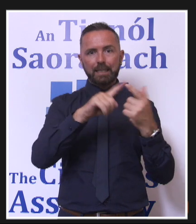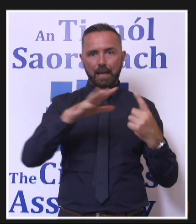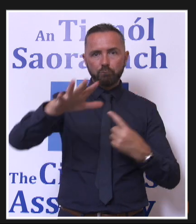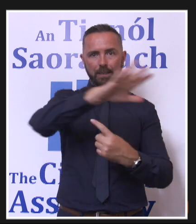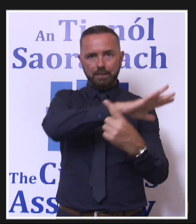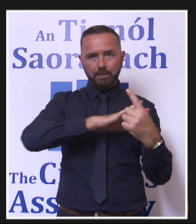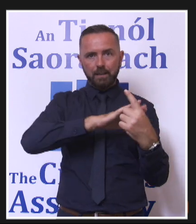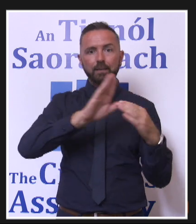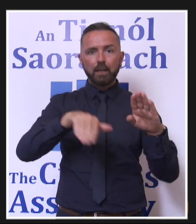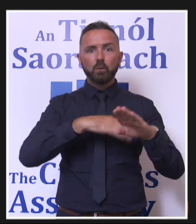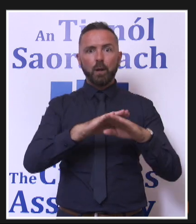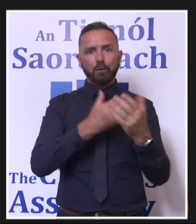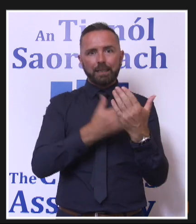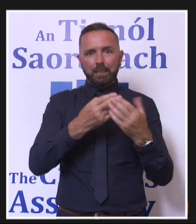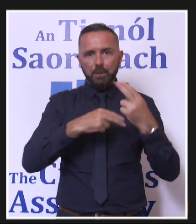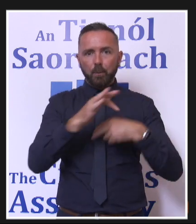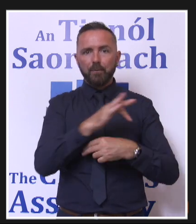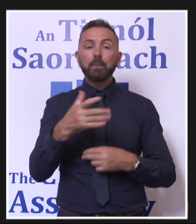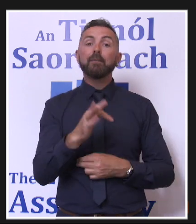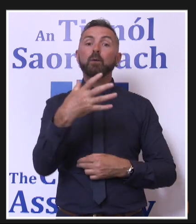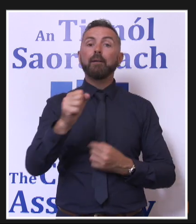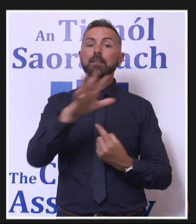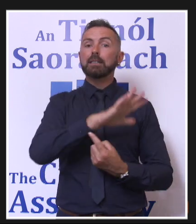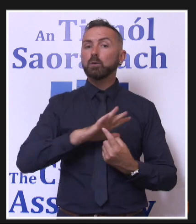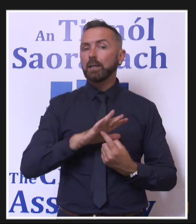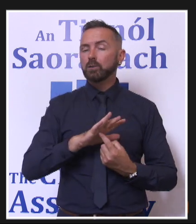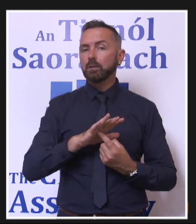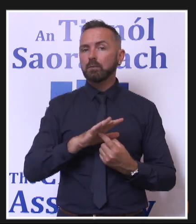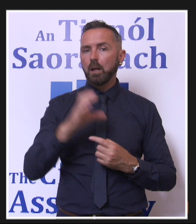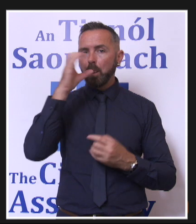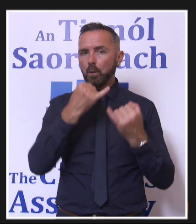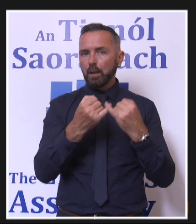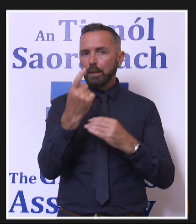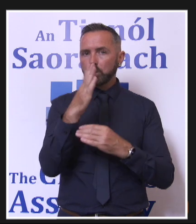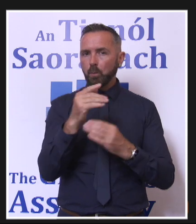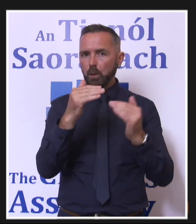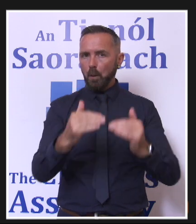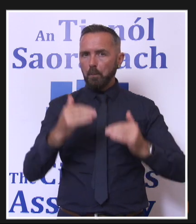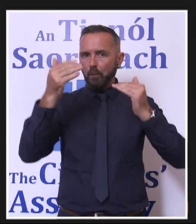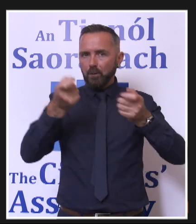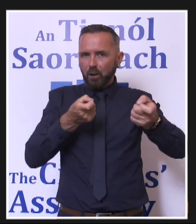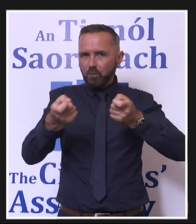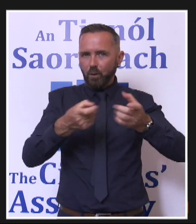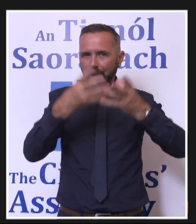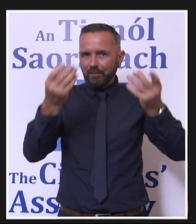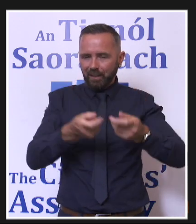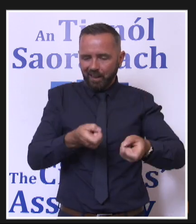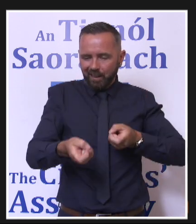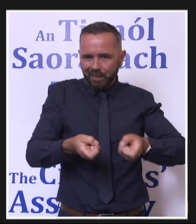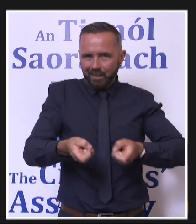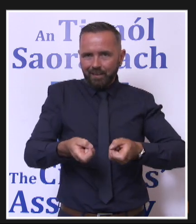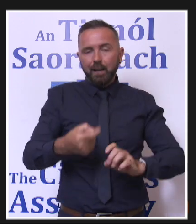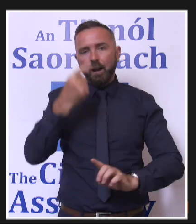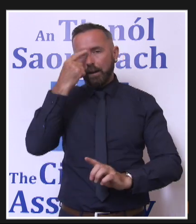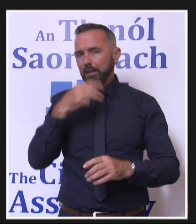where its legitimacy comes from. If you have a situation where it looks like somebody above you is pulling your strings, then I